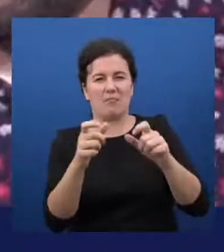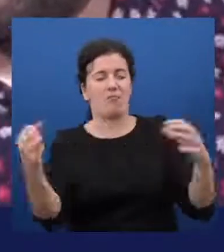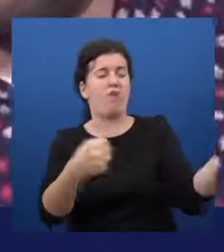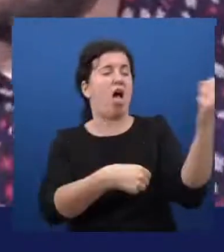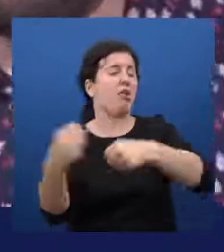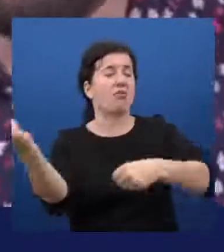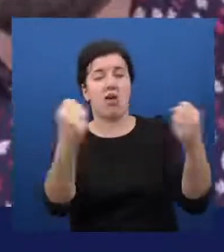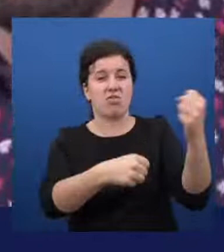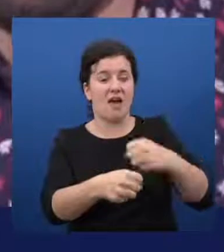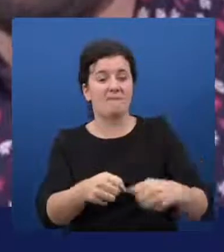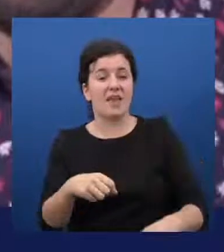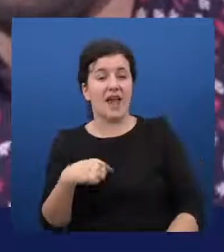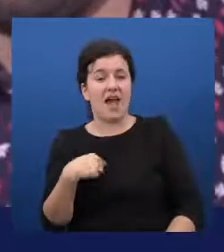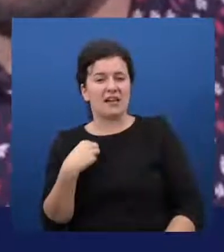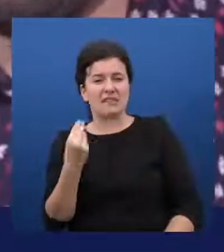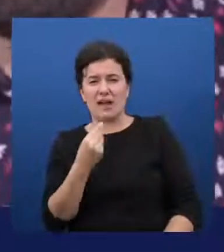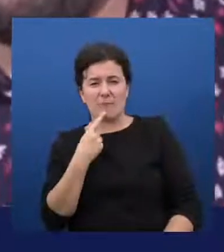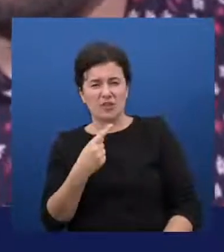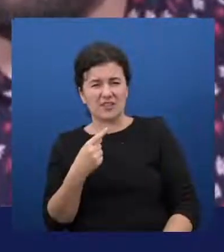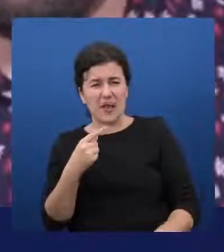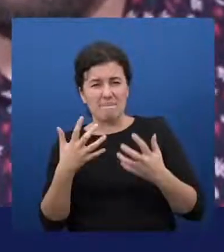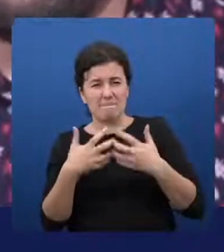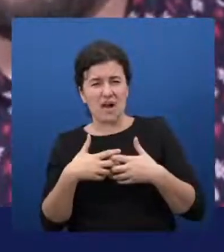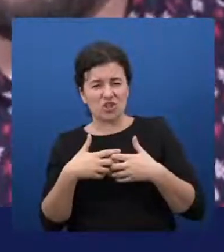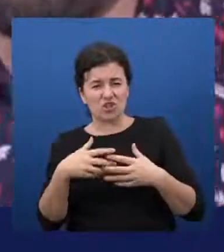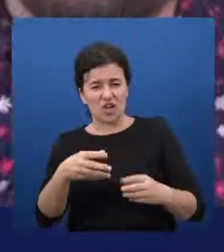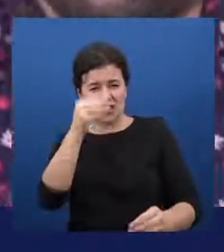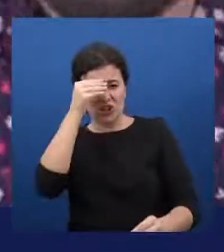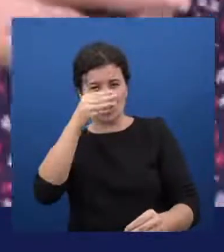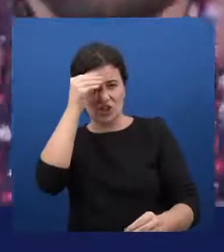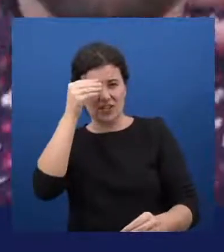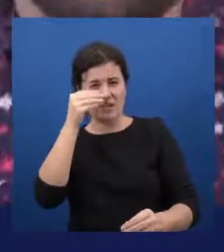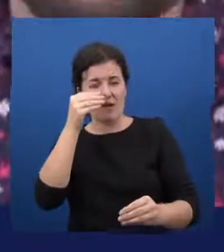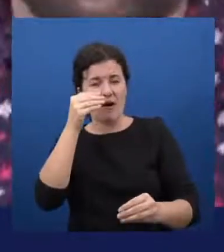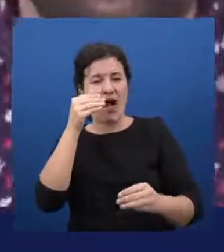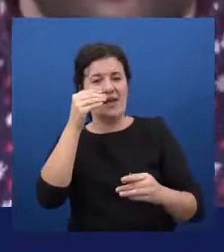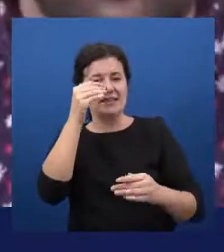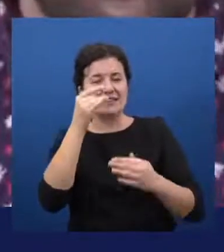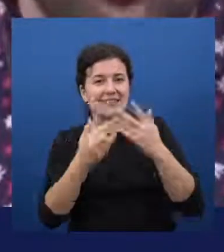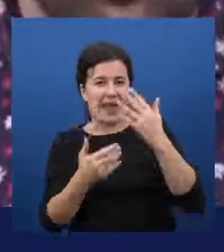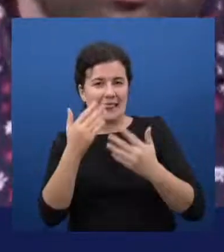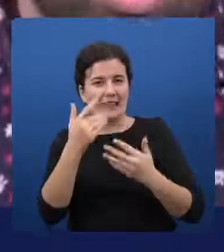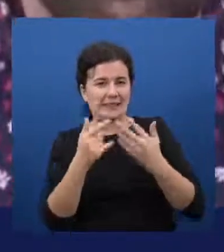like somebody just said machine learning is just applied statistics," and everyone's throwing chairs at each other.